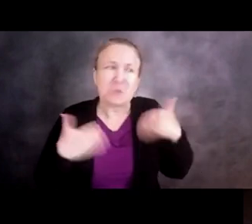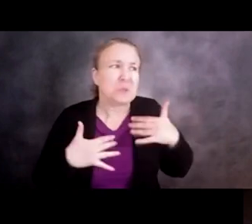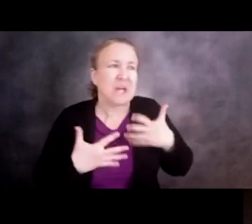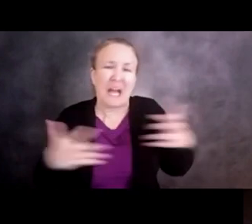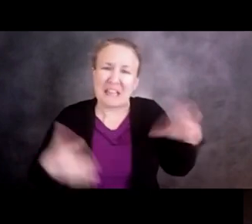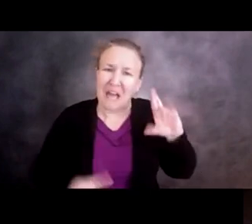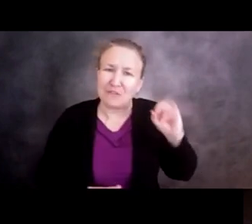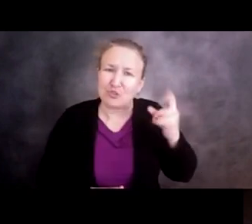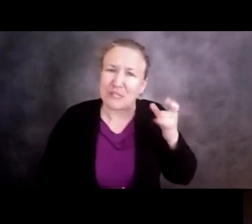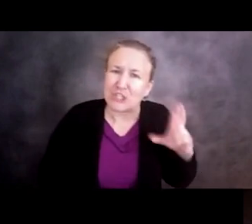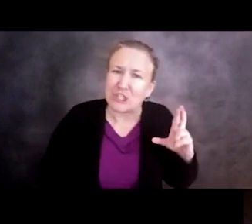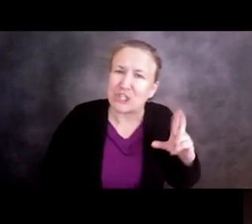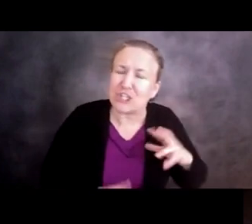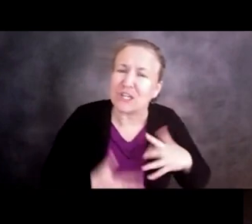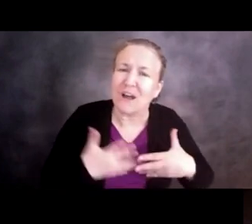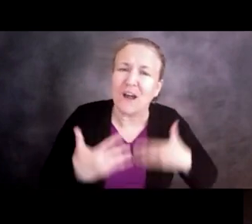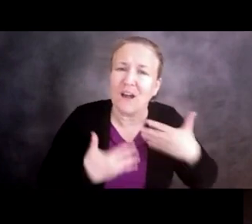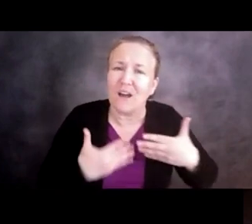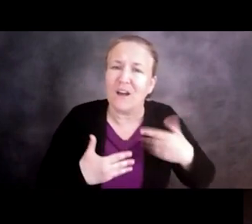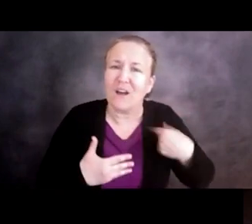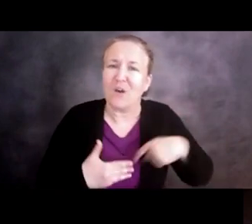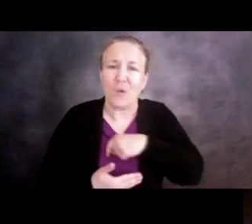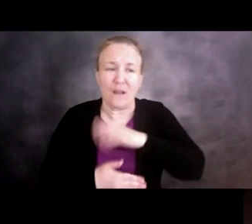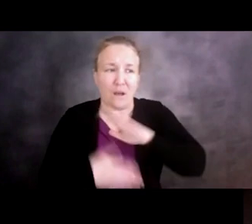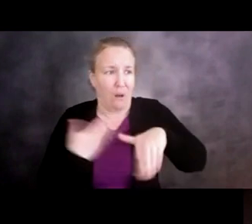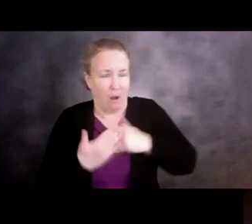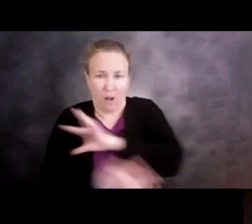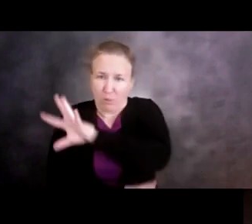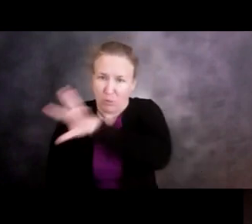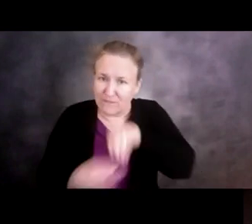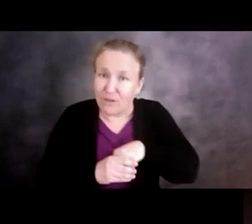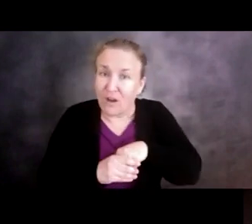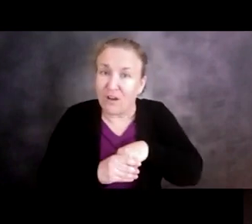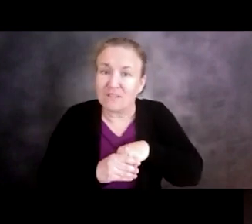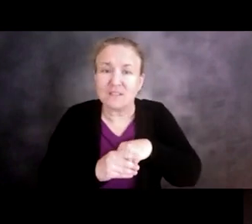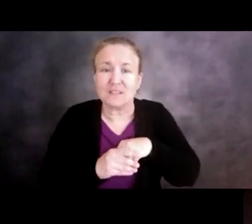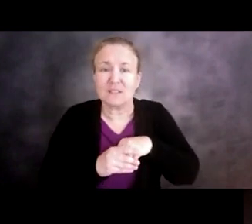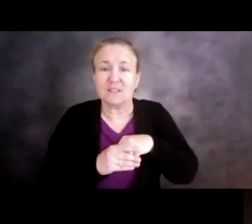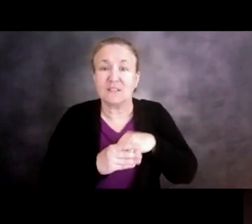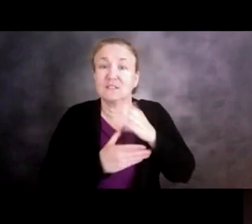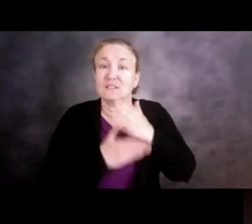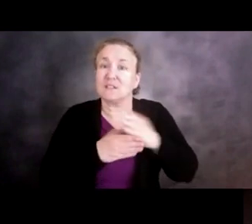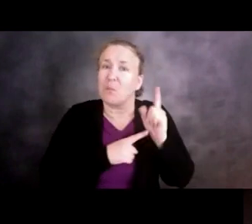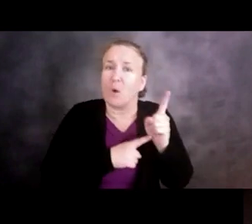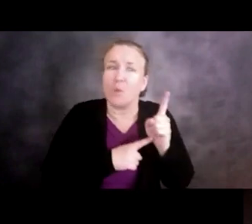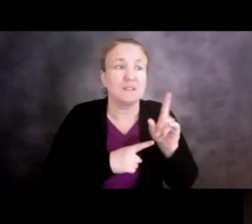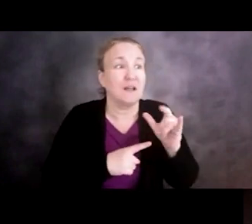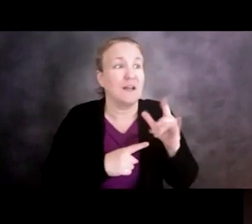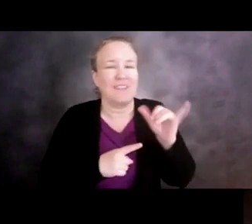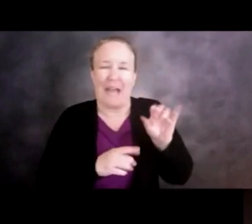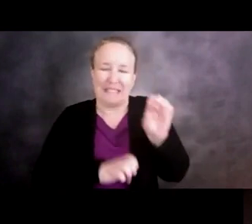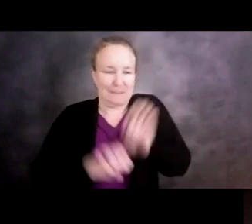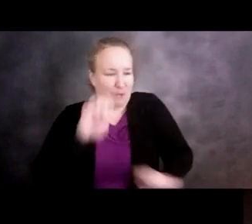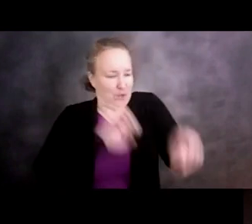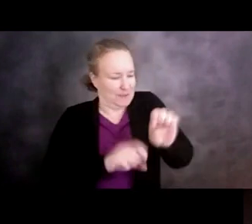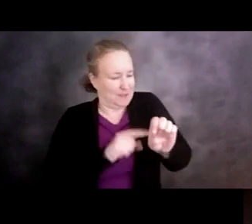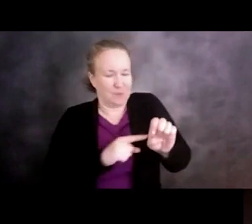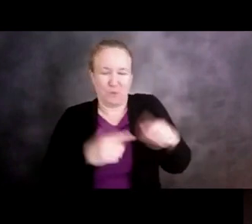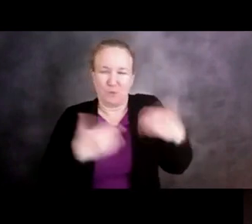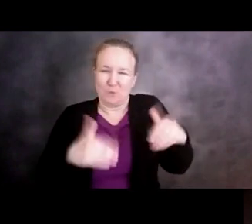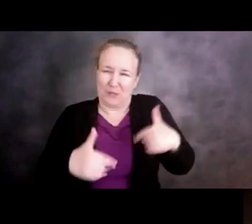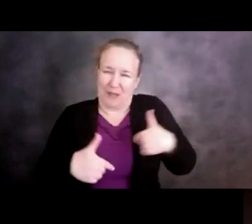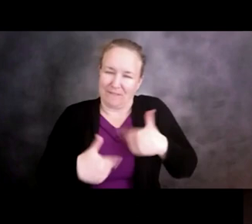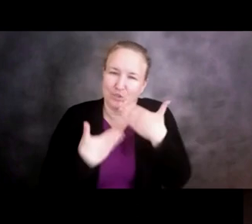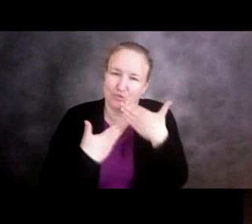a lot of rigor. And there was space for us all to inhabit it, and even moments of beautiful experimentation that I was also really grateful